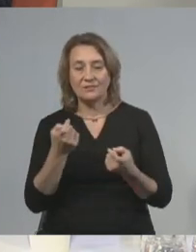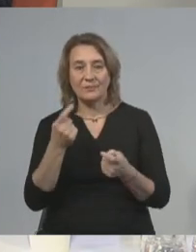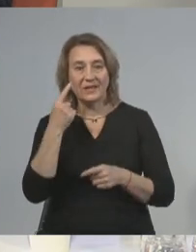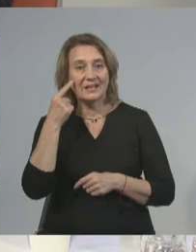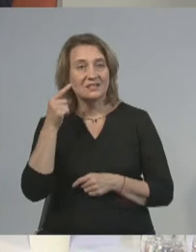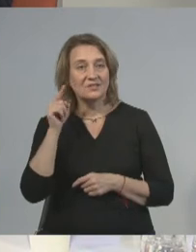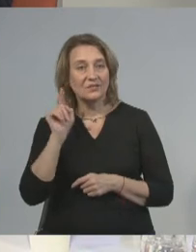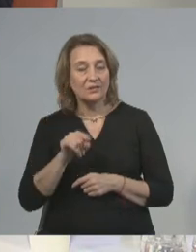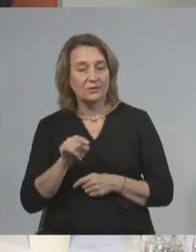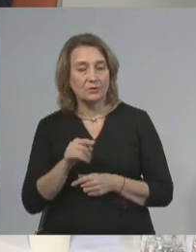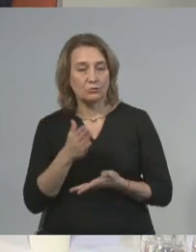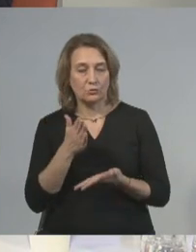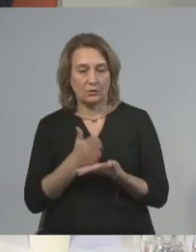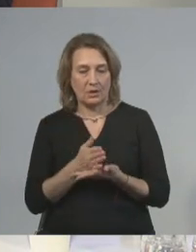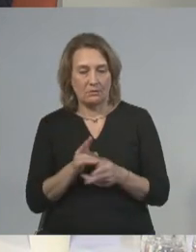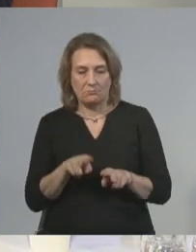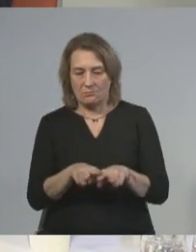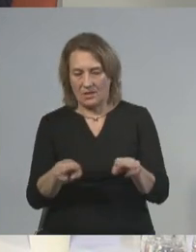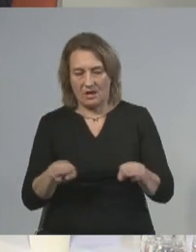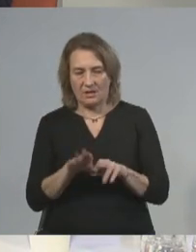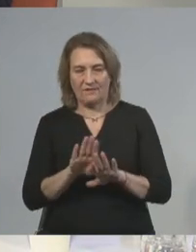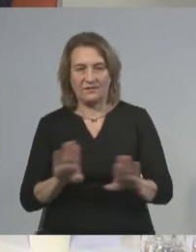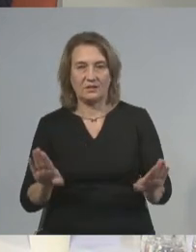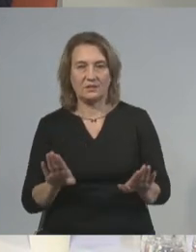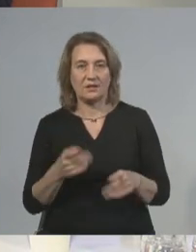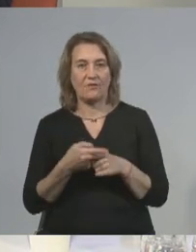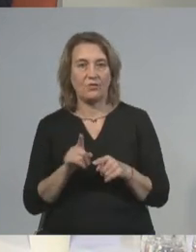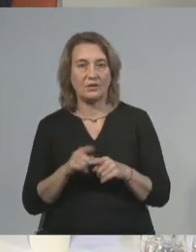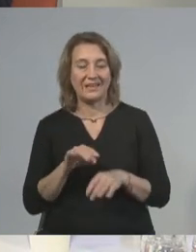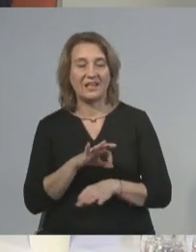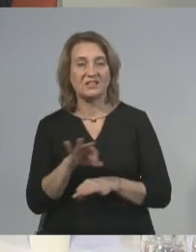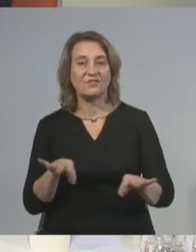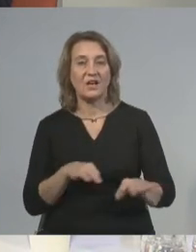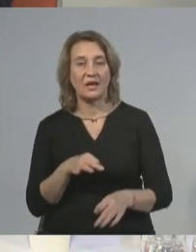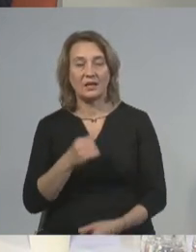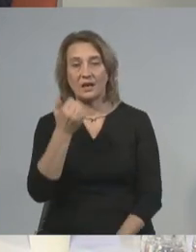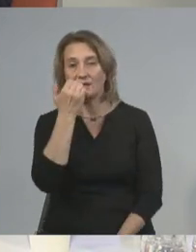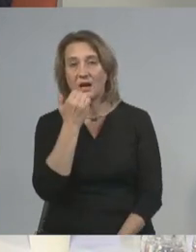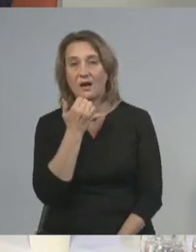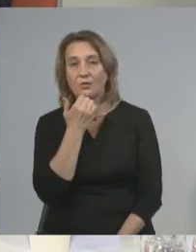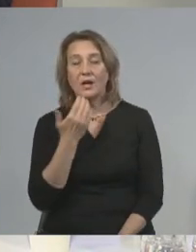the fact that there is some inequality in this sphere